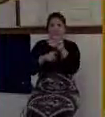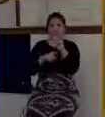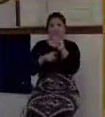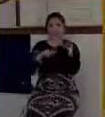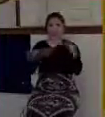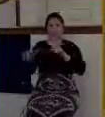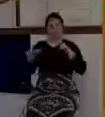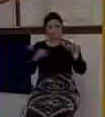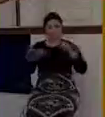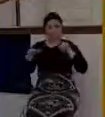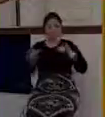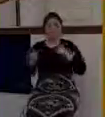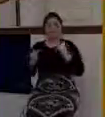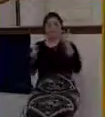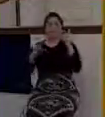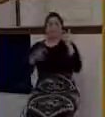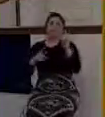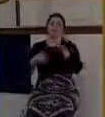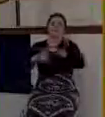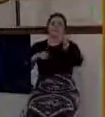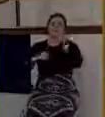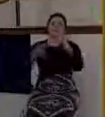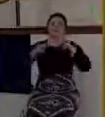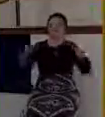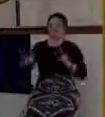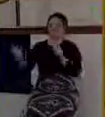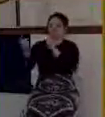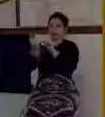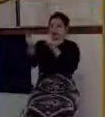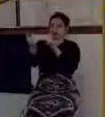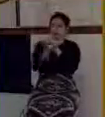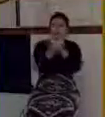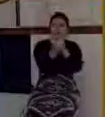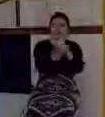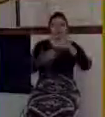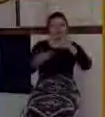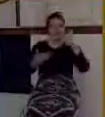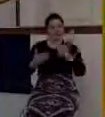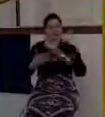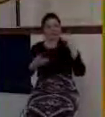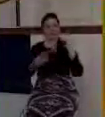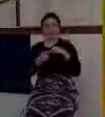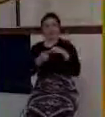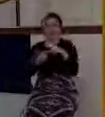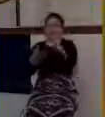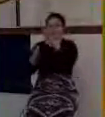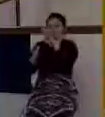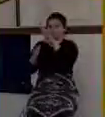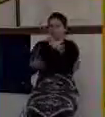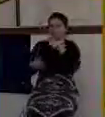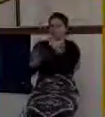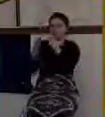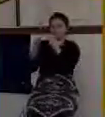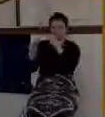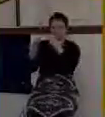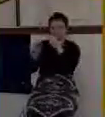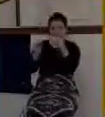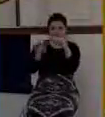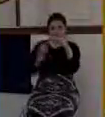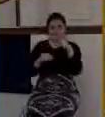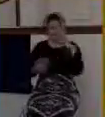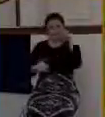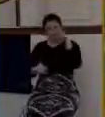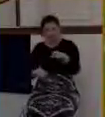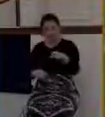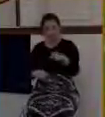Pharisees and the Sadducees, with their bad theology, where Jesus would have to correct them. And we see this in the gospel many